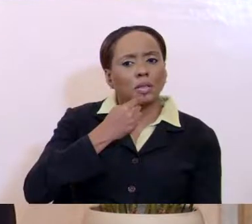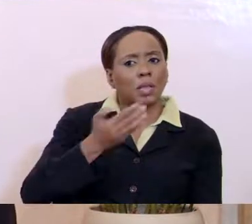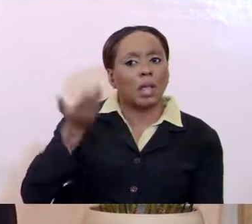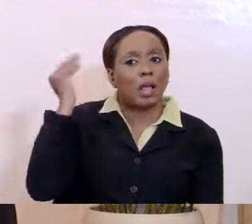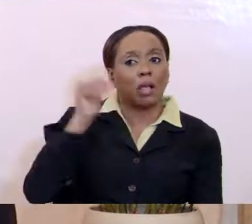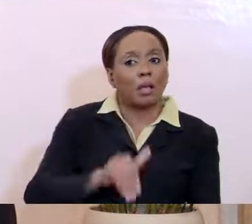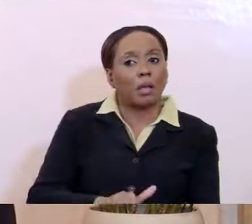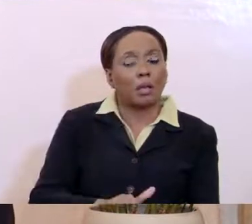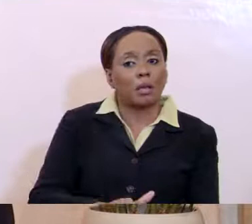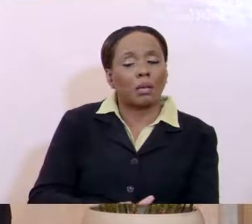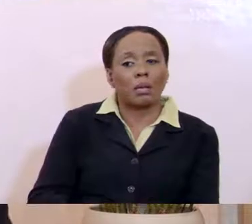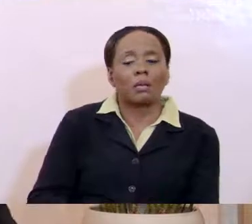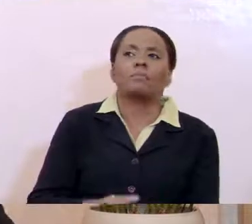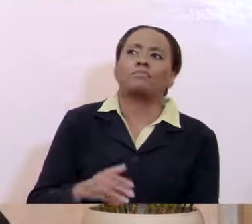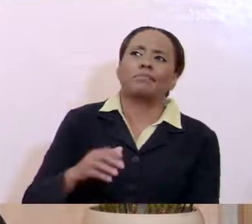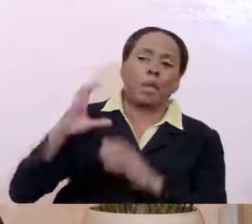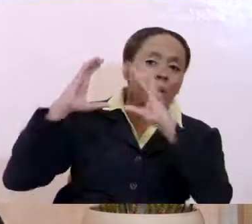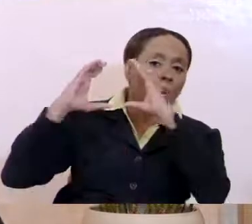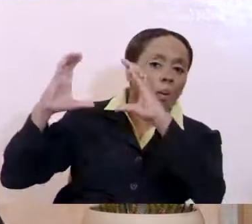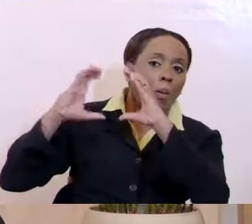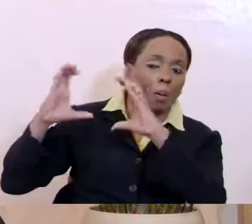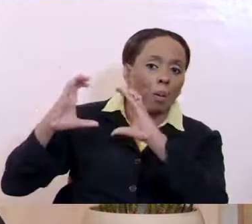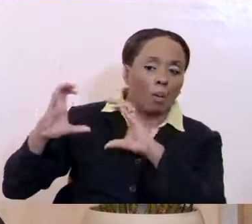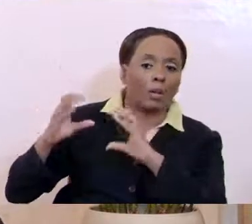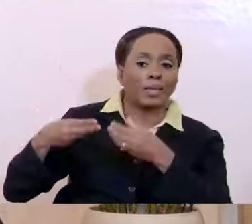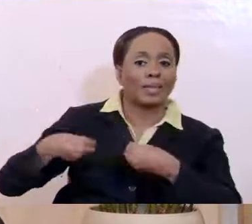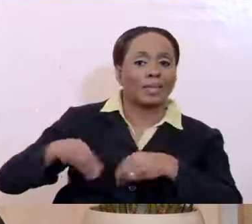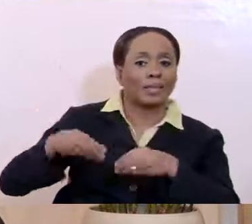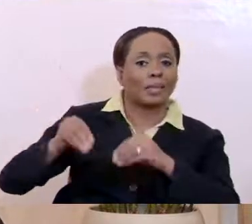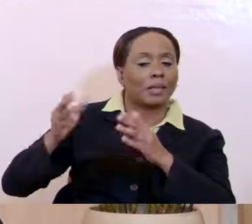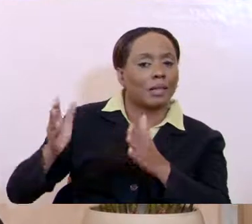than for coconut vendors,